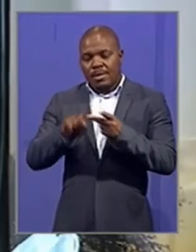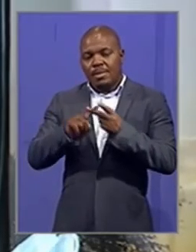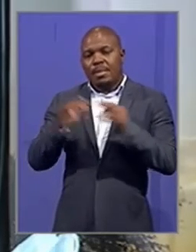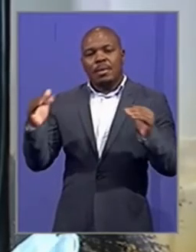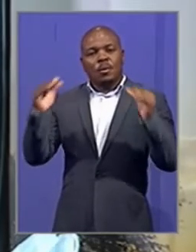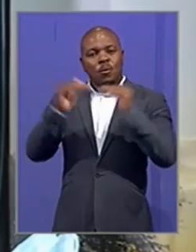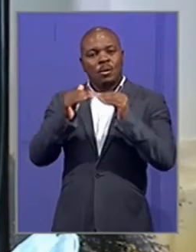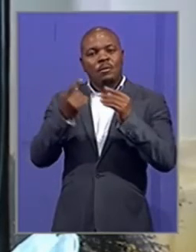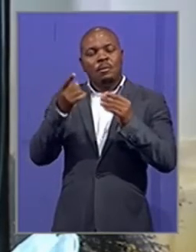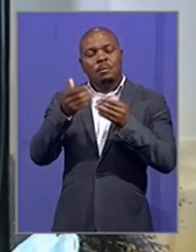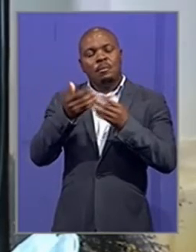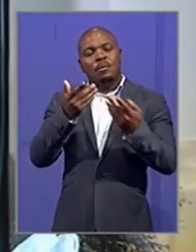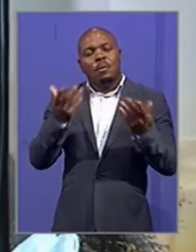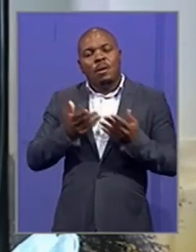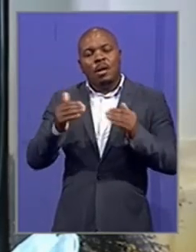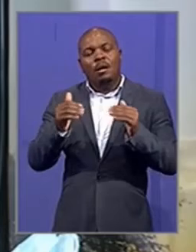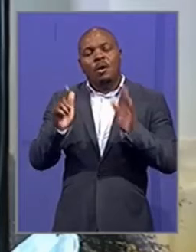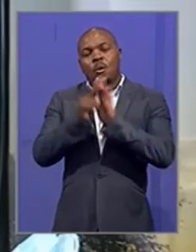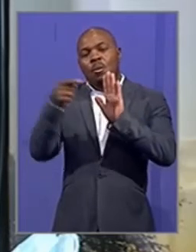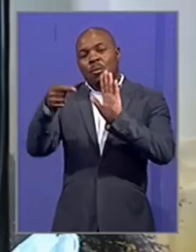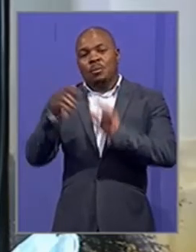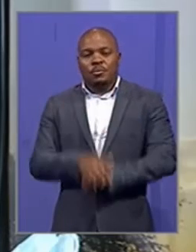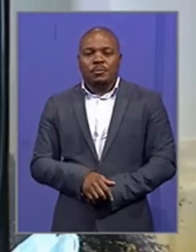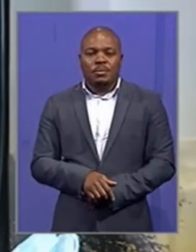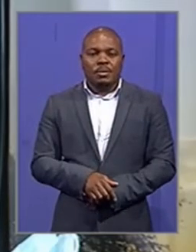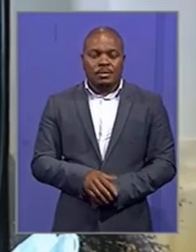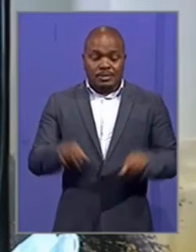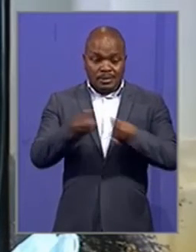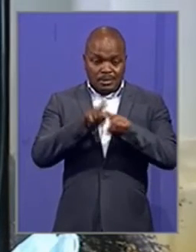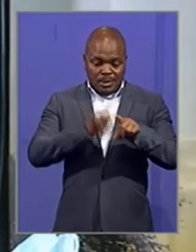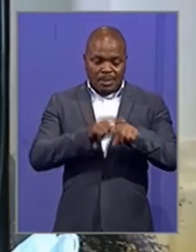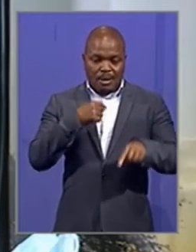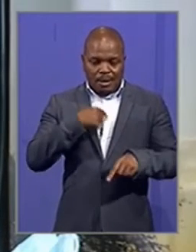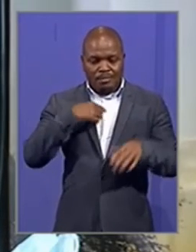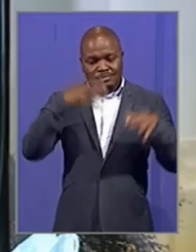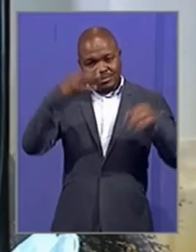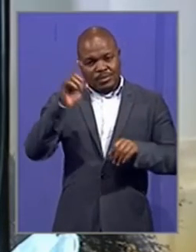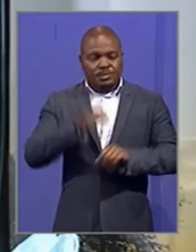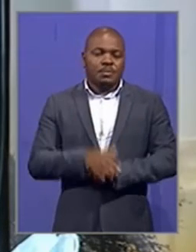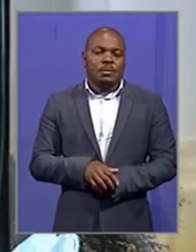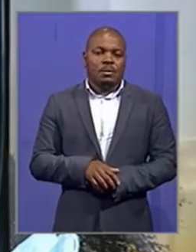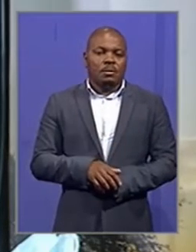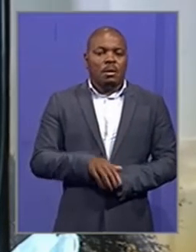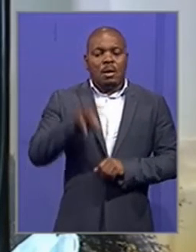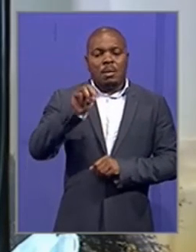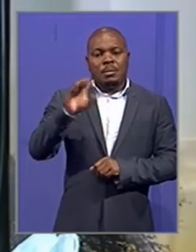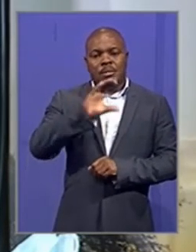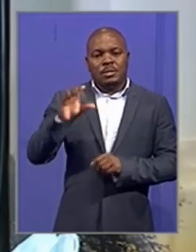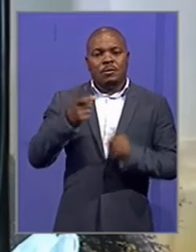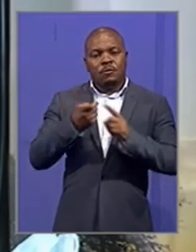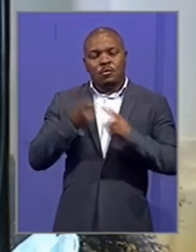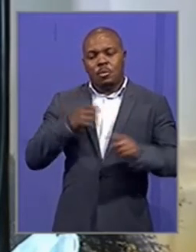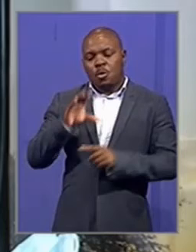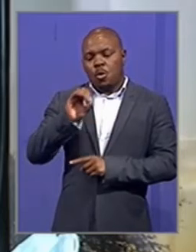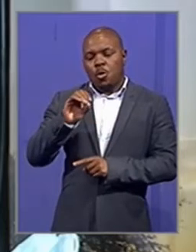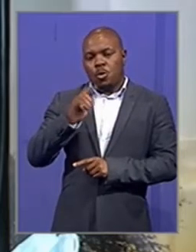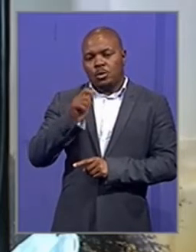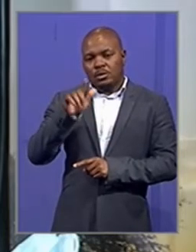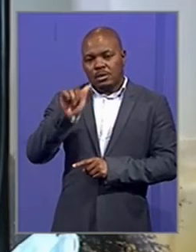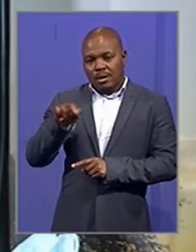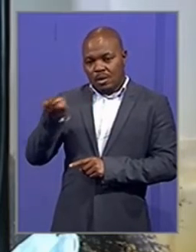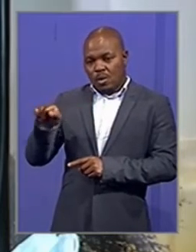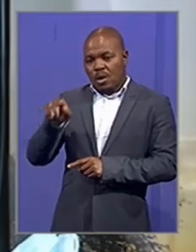equality before the law. In the meantime, I have determined that MEC for Cooperative Governance and Traditional